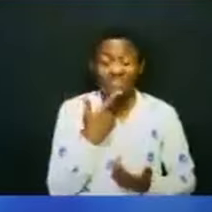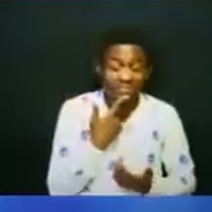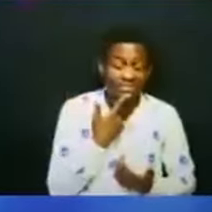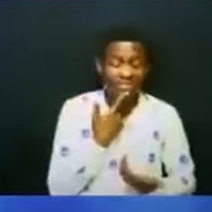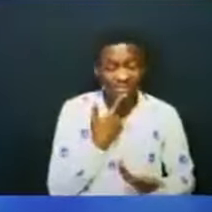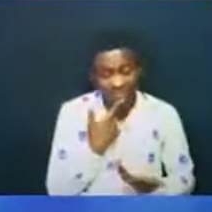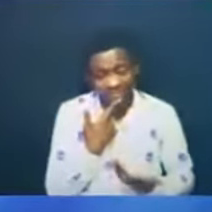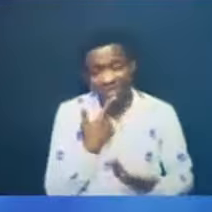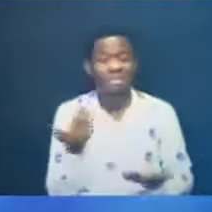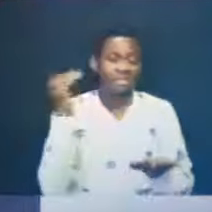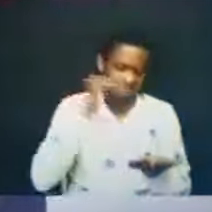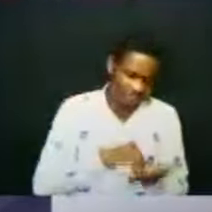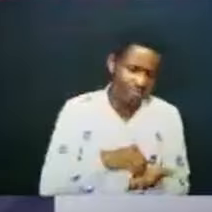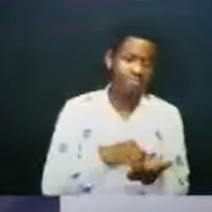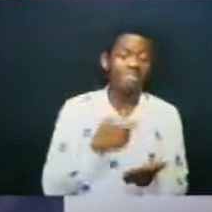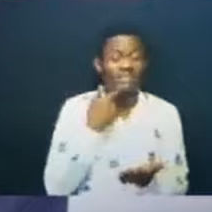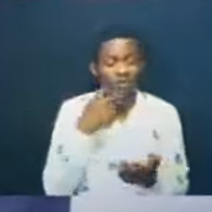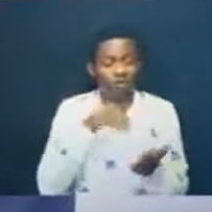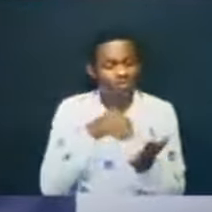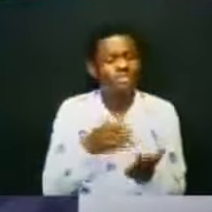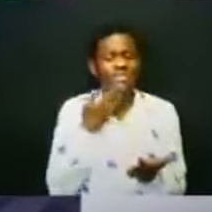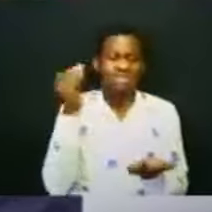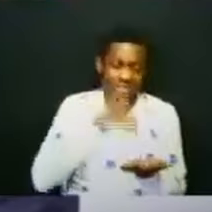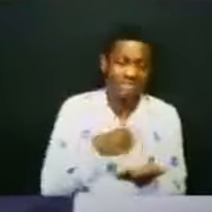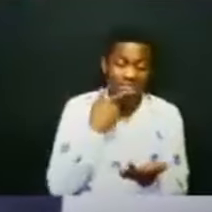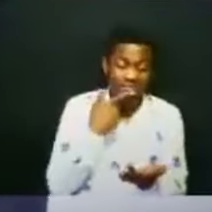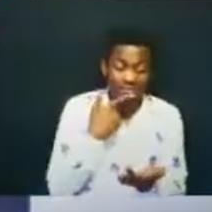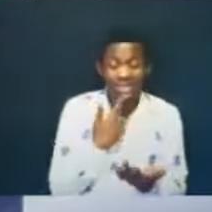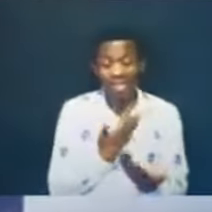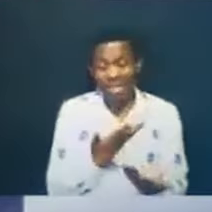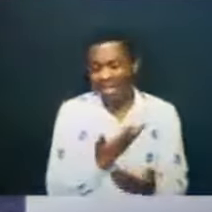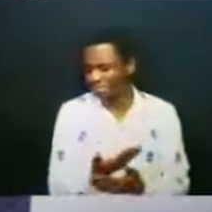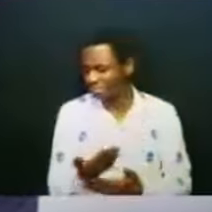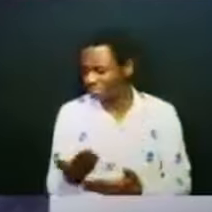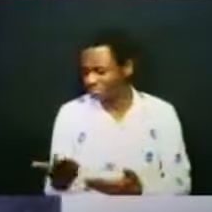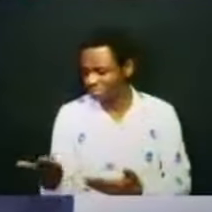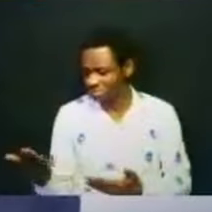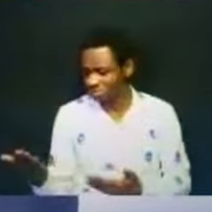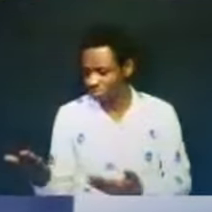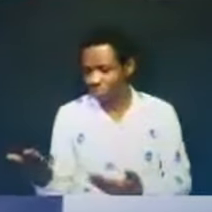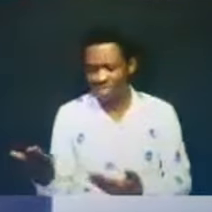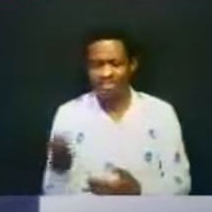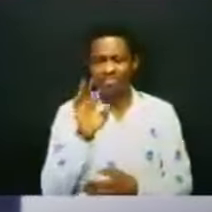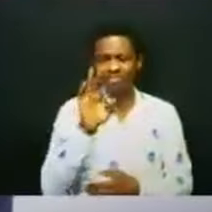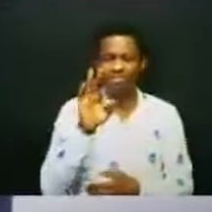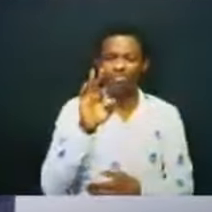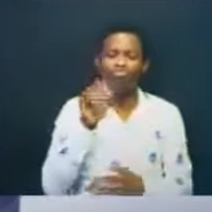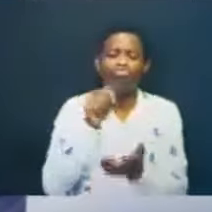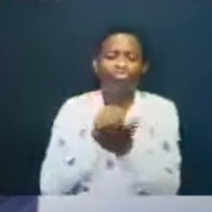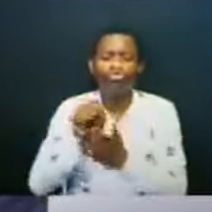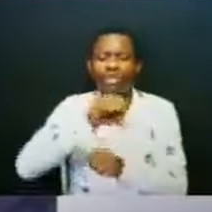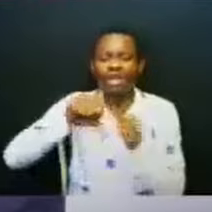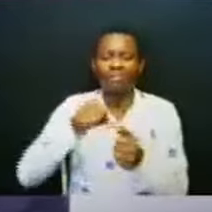I want to reiterate it tonight. That there are certain facts of life.